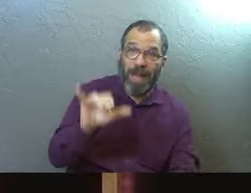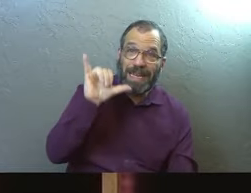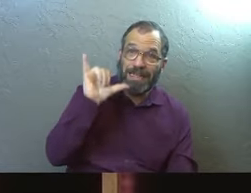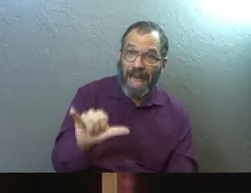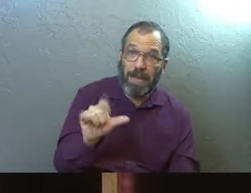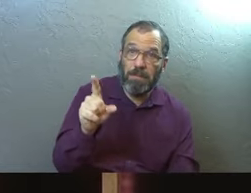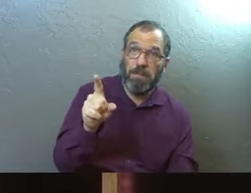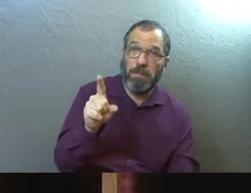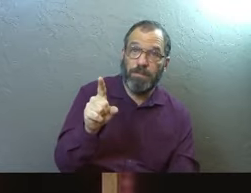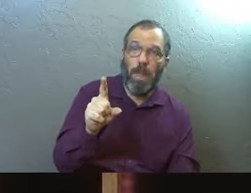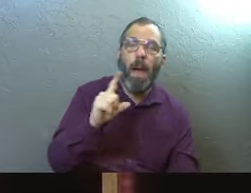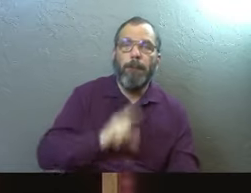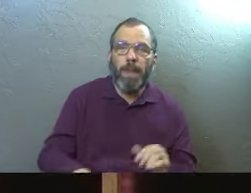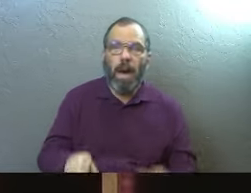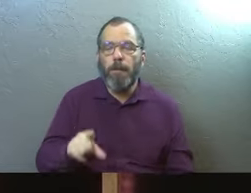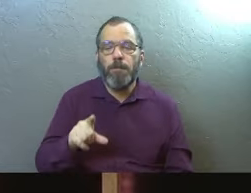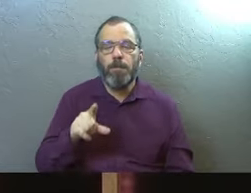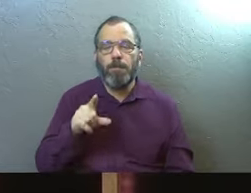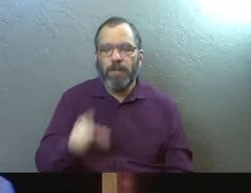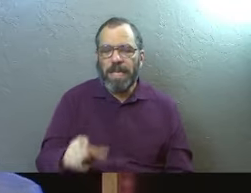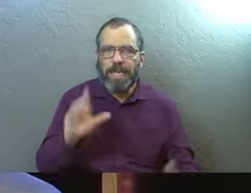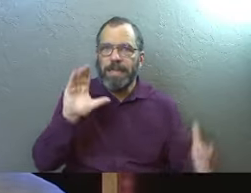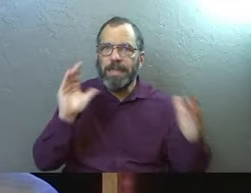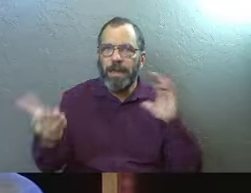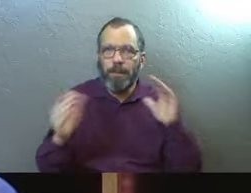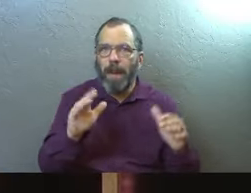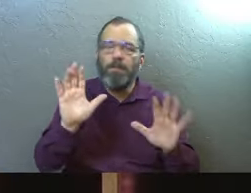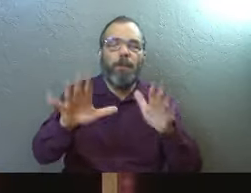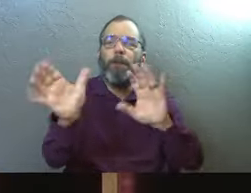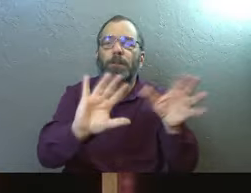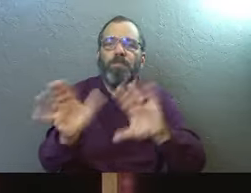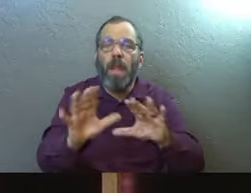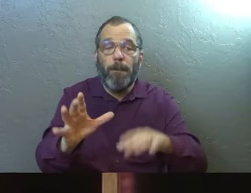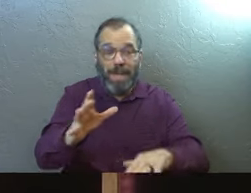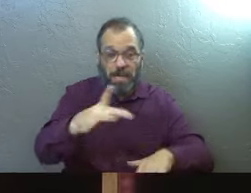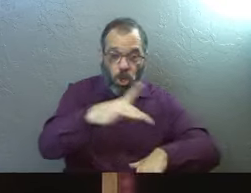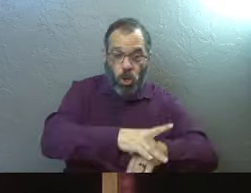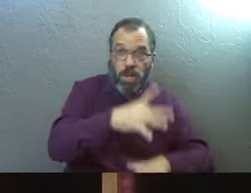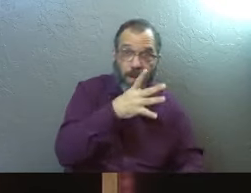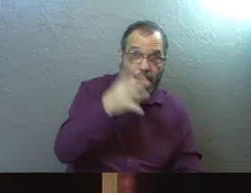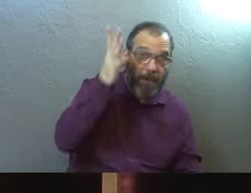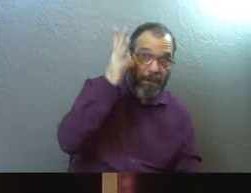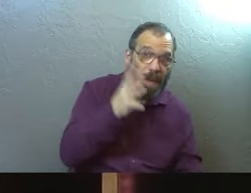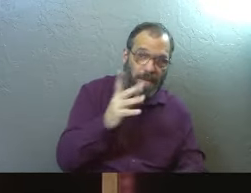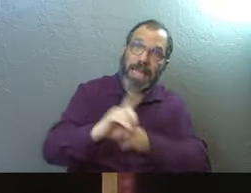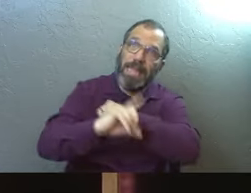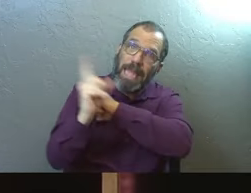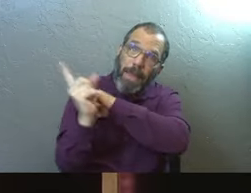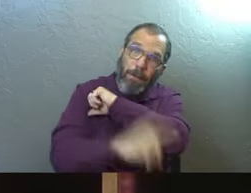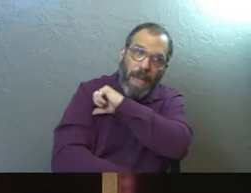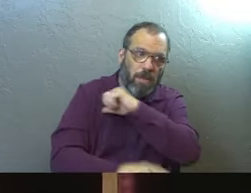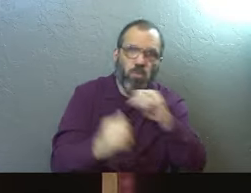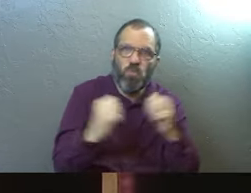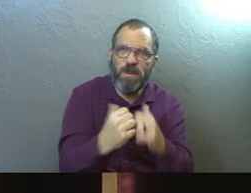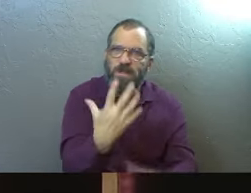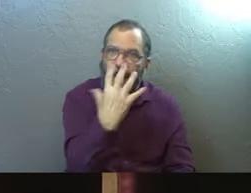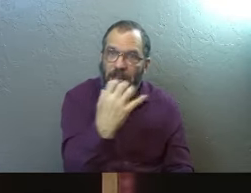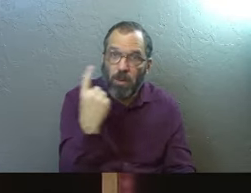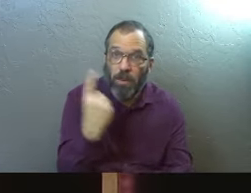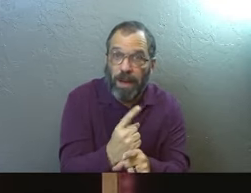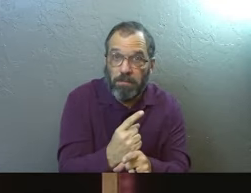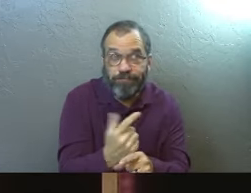that. But he draws a comparison here because sometimes our earthly parents, they punished us in anger.